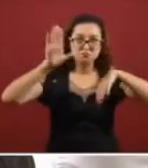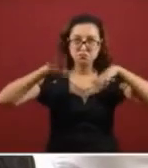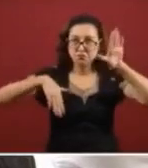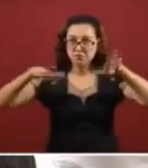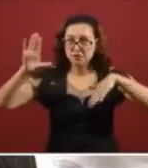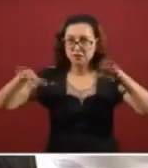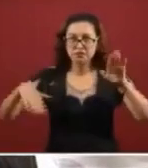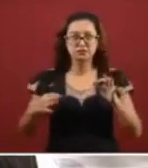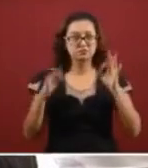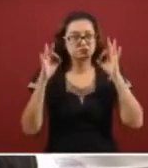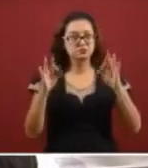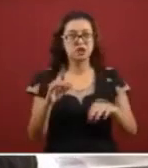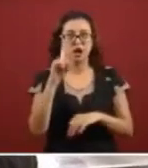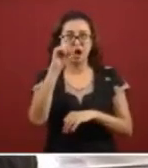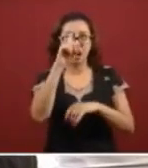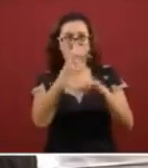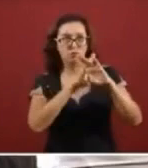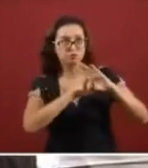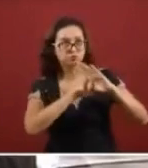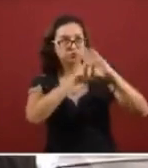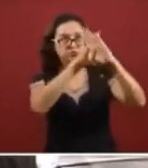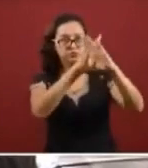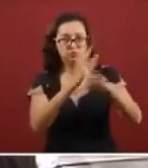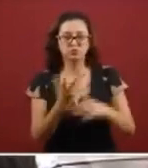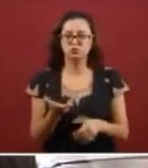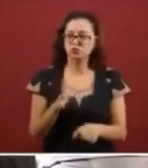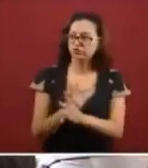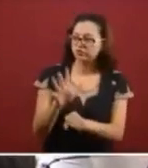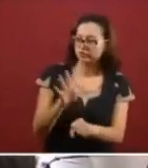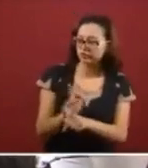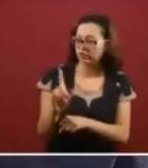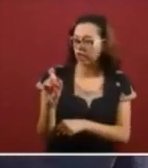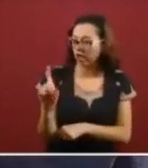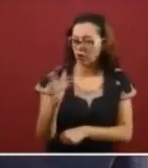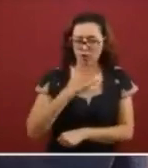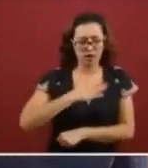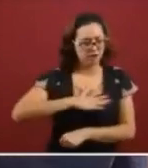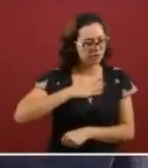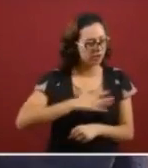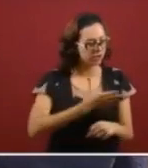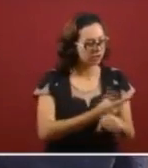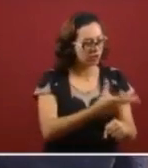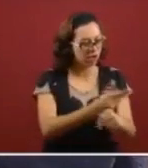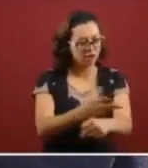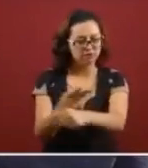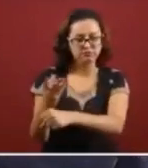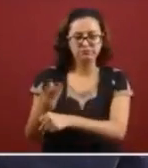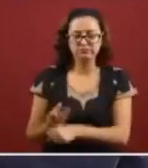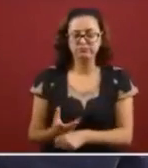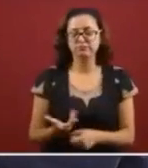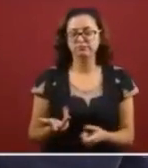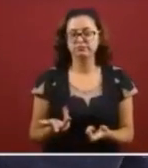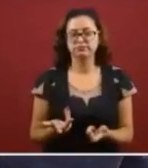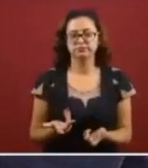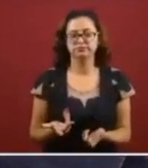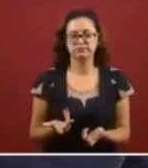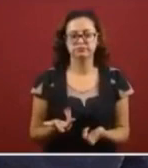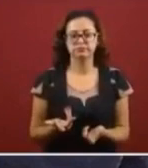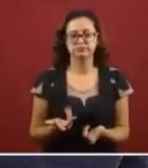schools, and so that there be water, that they fix the bathroom,